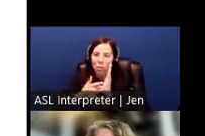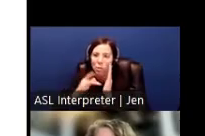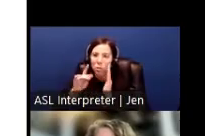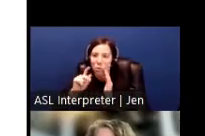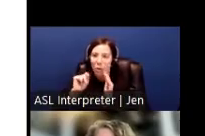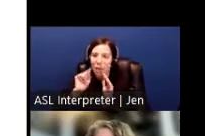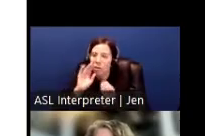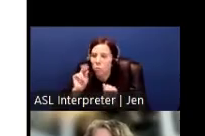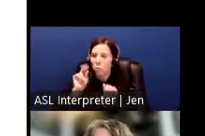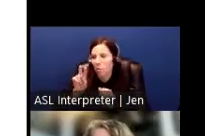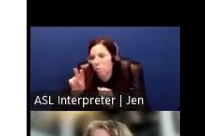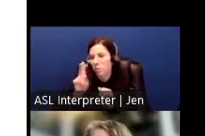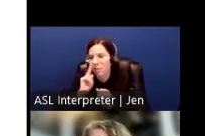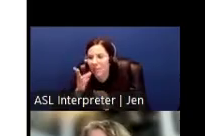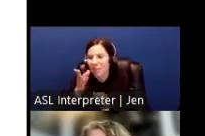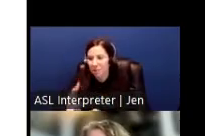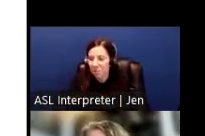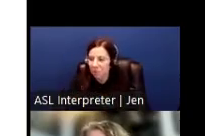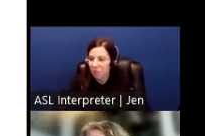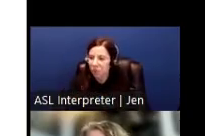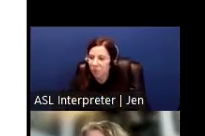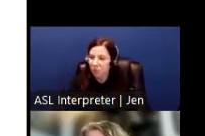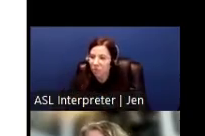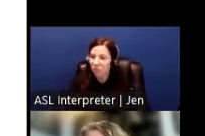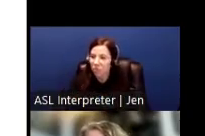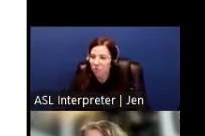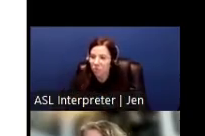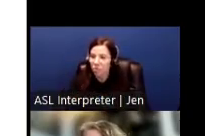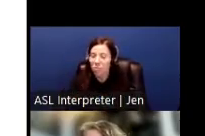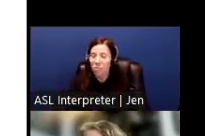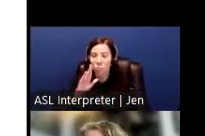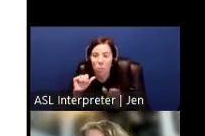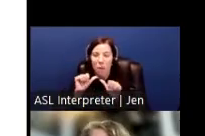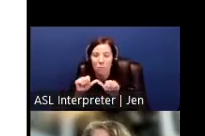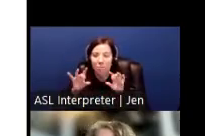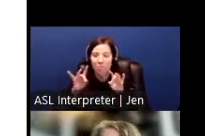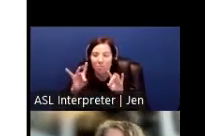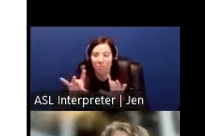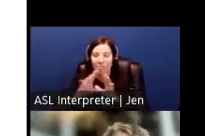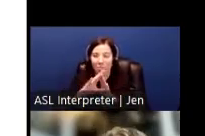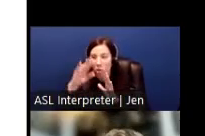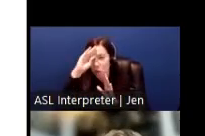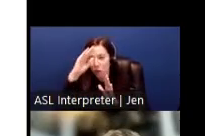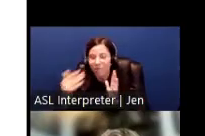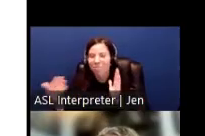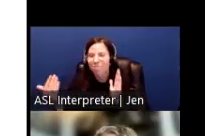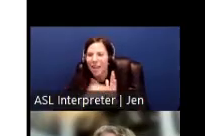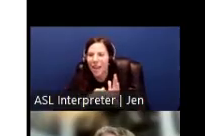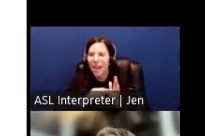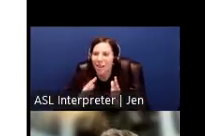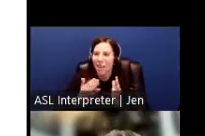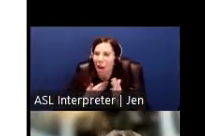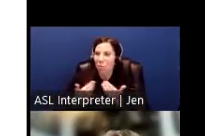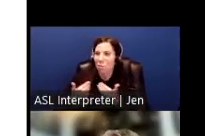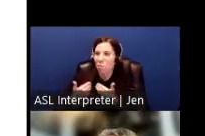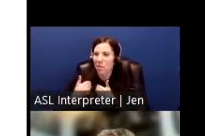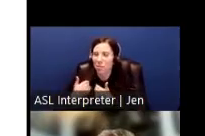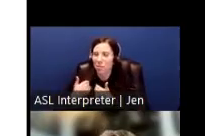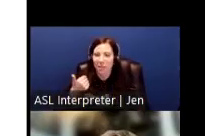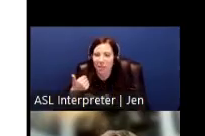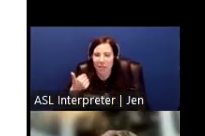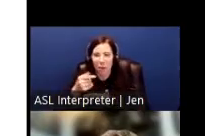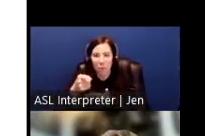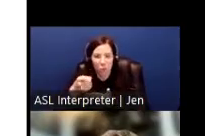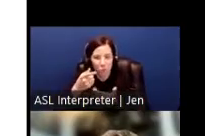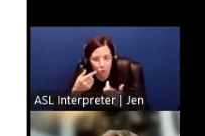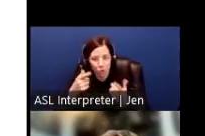the capacity to access it there and kind of continue to learn. And again, our job is to help you do your job. So with that, I'm going to turn it